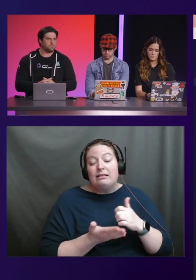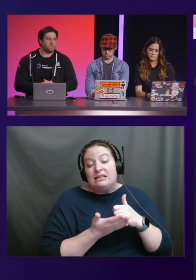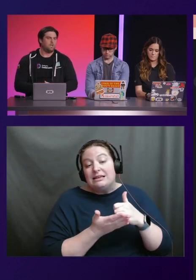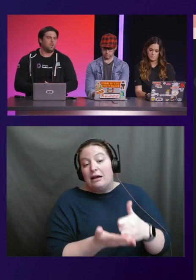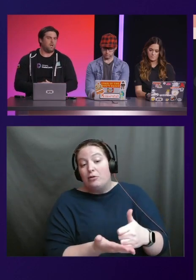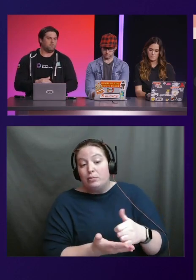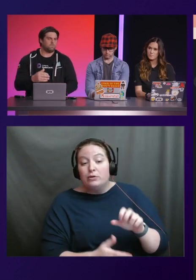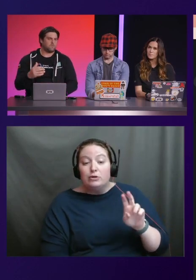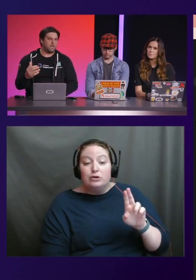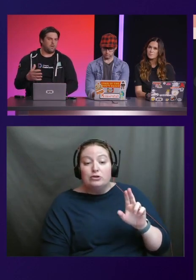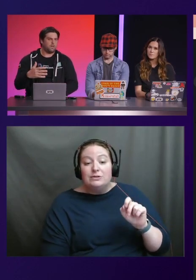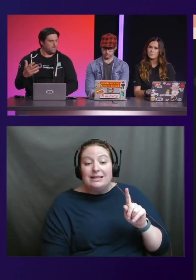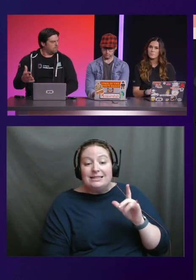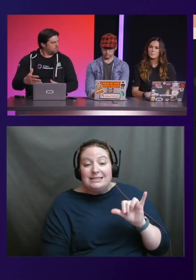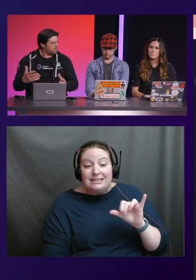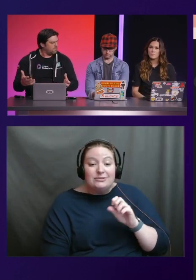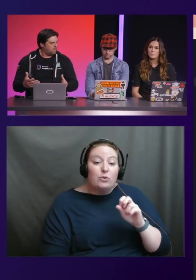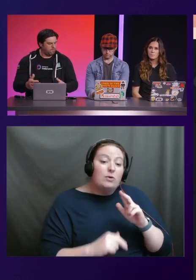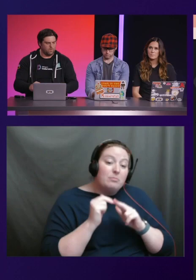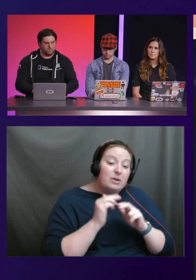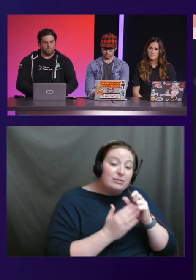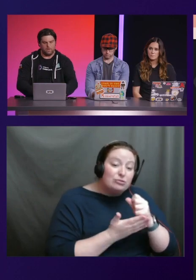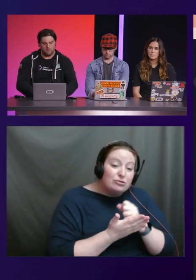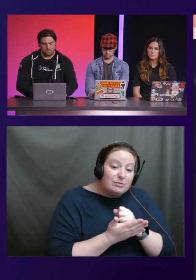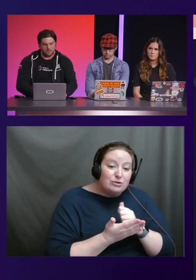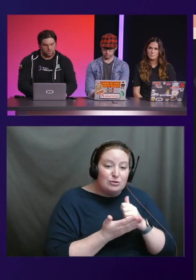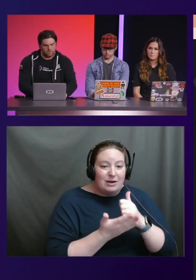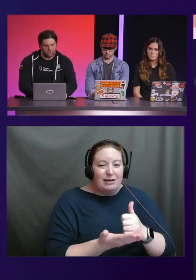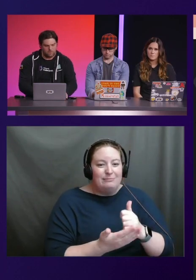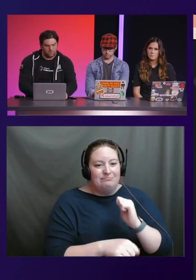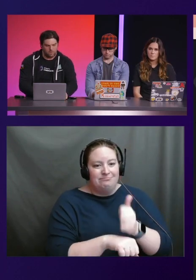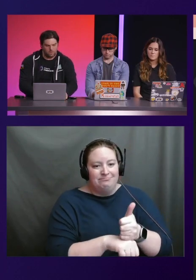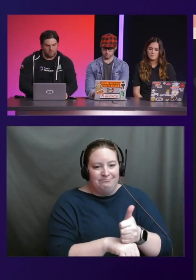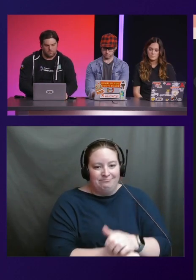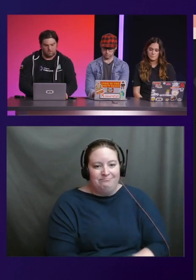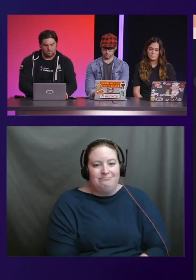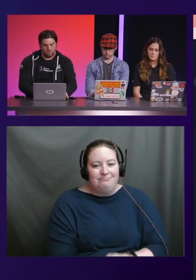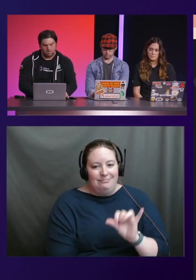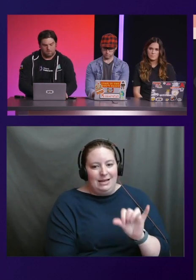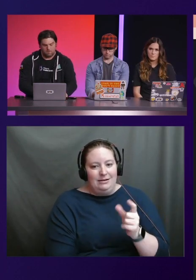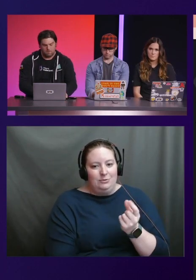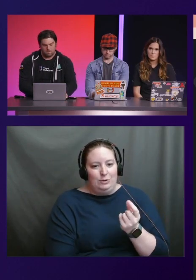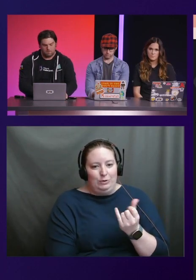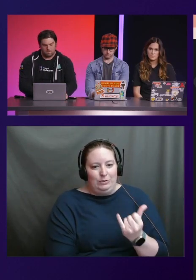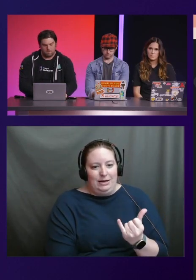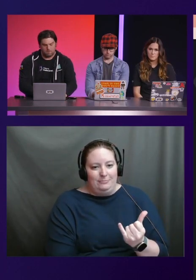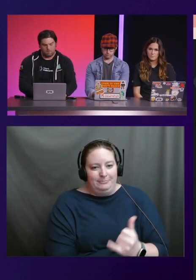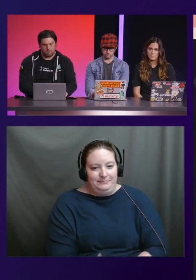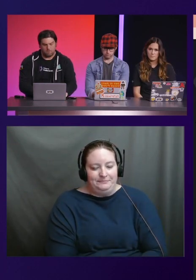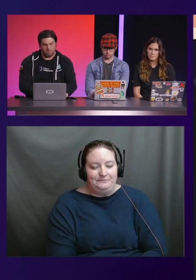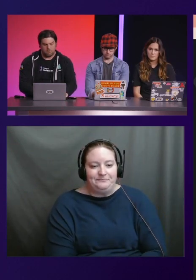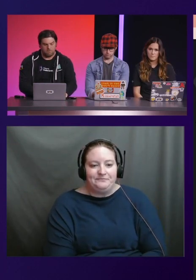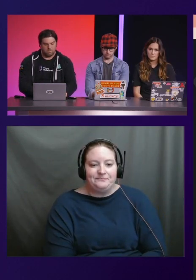build scripts to help kind of set that up for you. So that's what I'm going to do here.